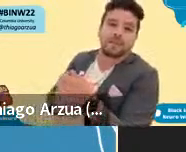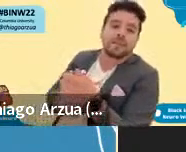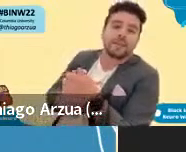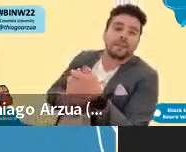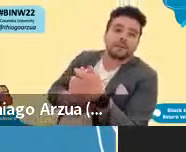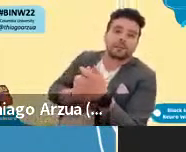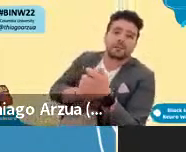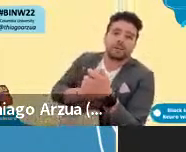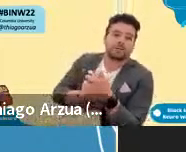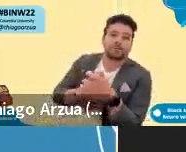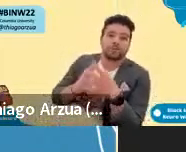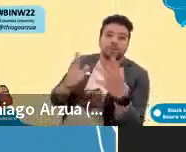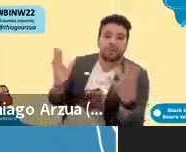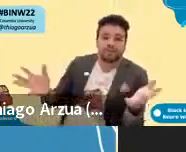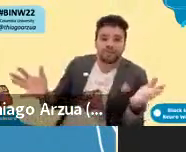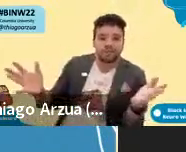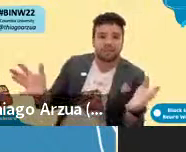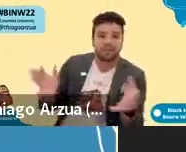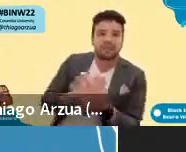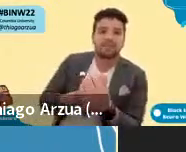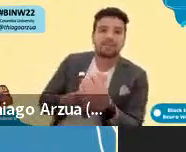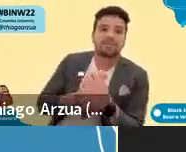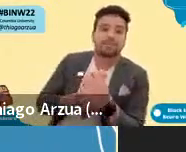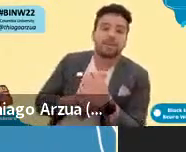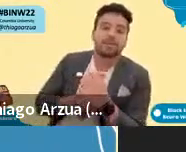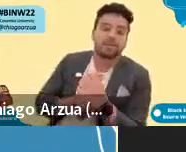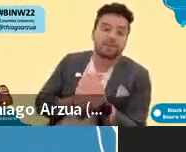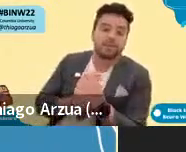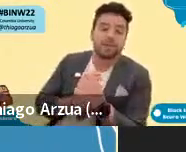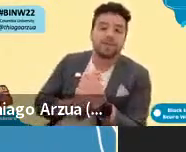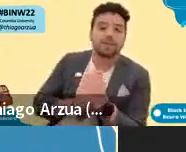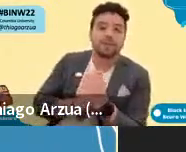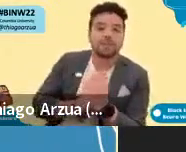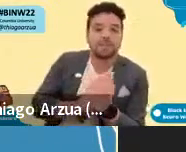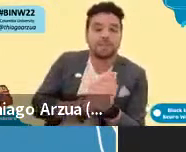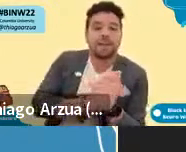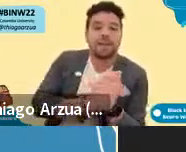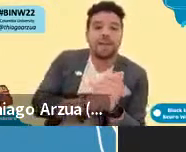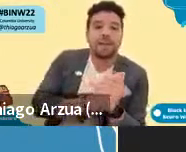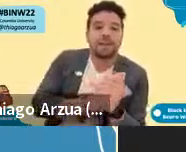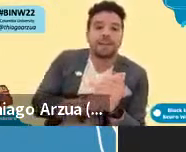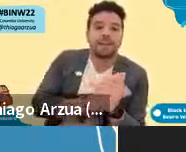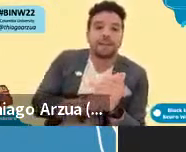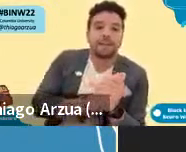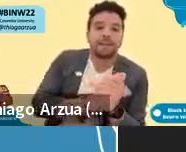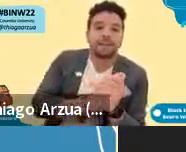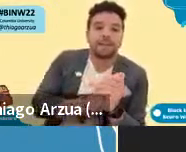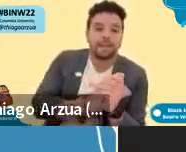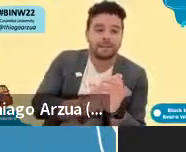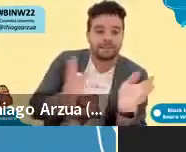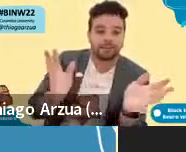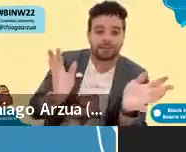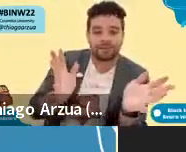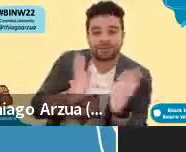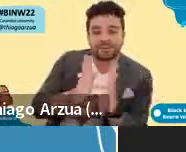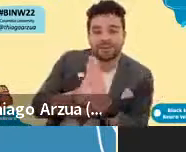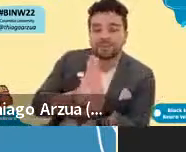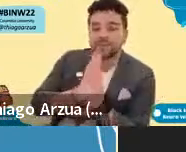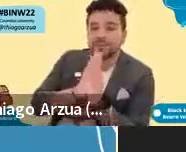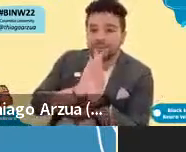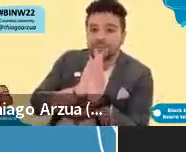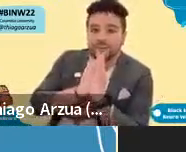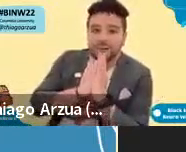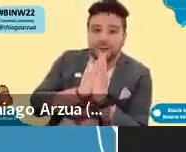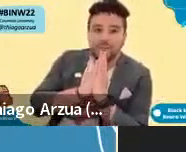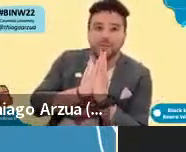Methods. Dr. Kwasa also joined us last year in this panel, or in the panel of last year. And yes, we are very excited